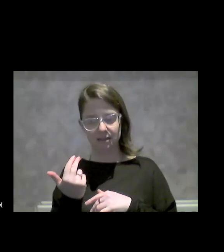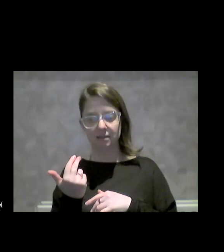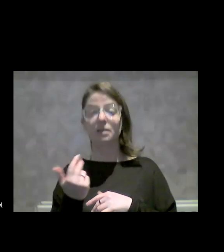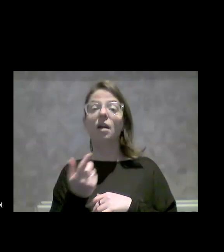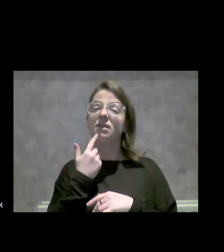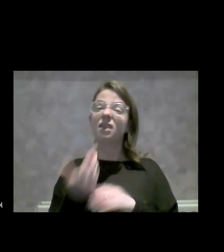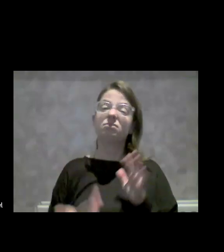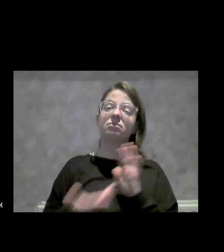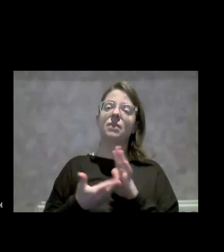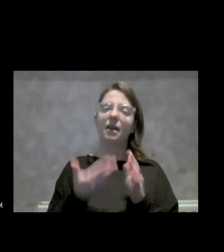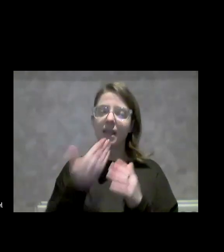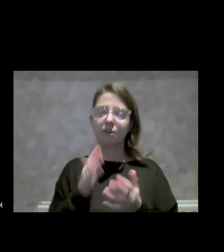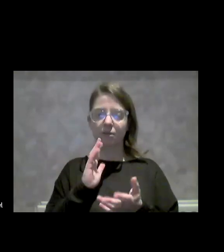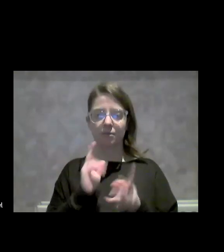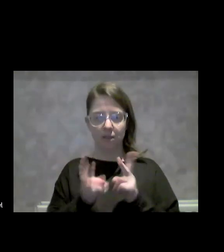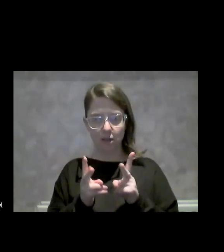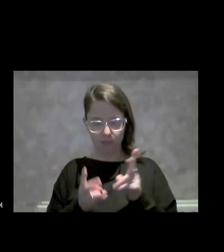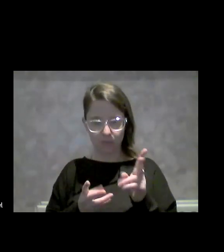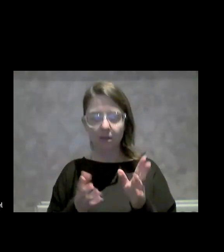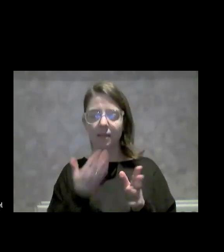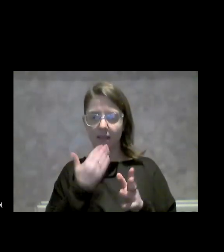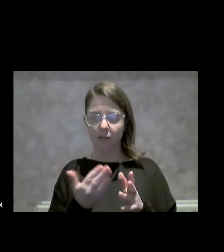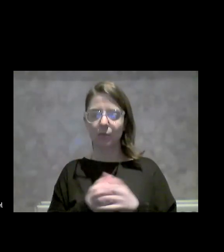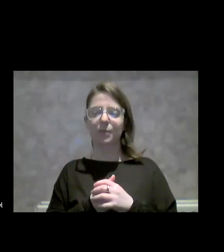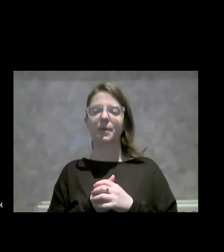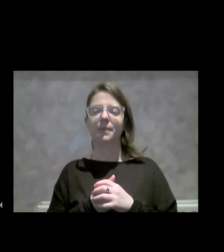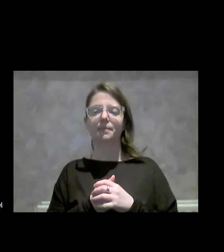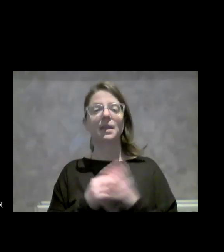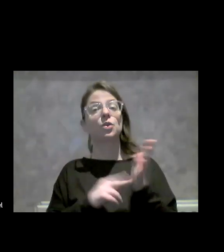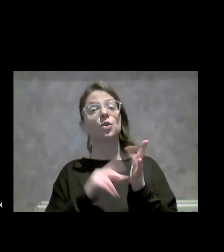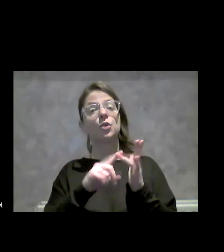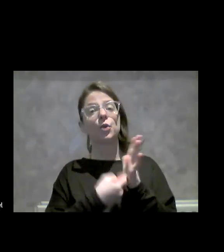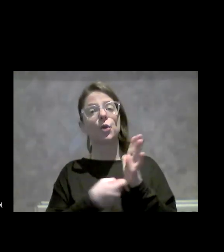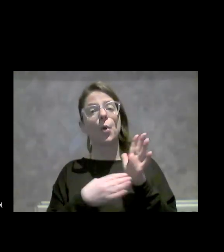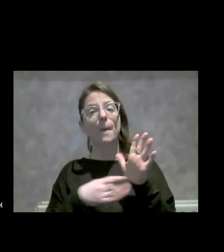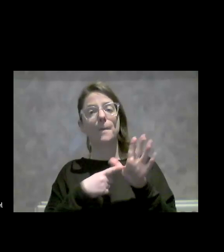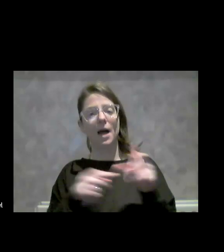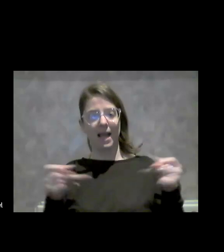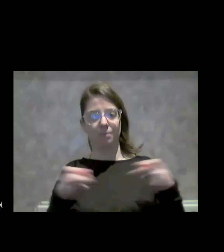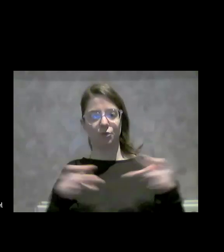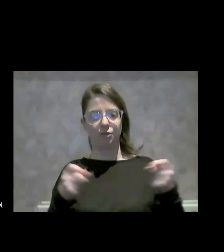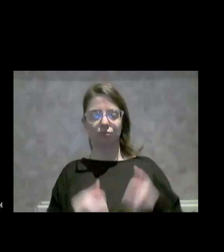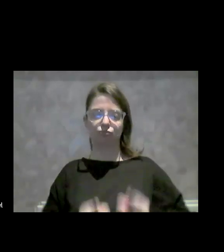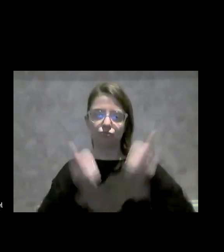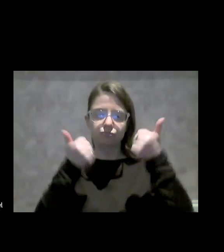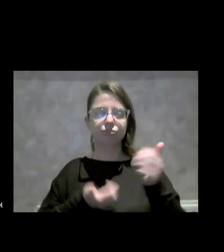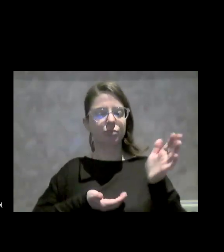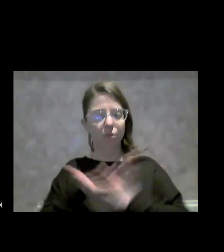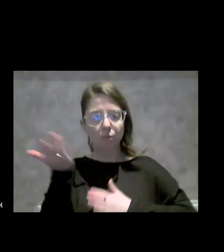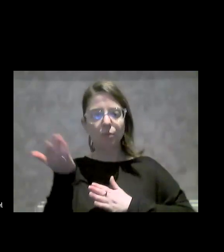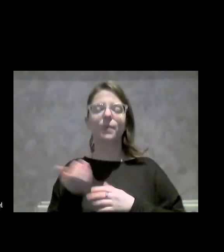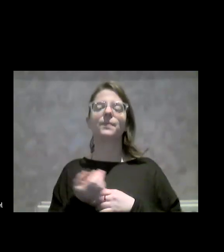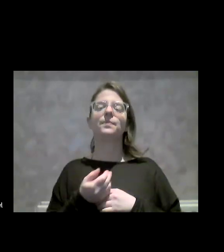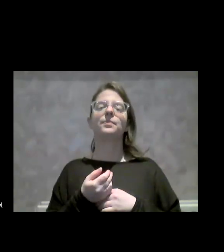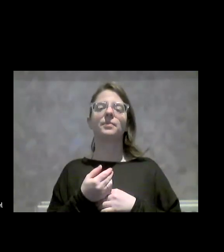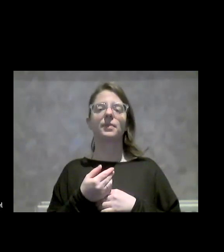a massive thank you to Cheryl, our BSL interpreter, and Norma, our captioner, who've both been brilliant throughout this process. I'd also